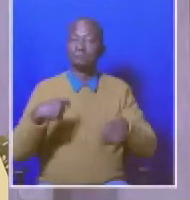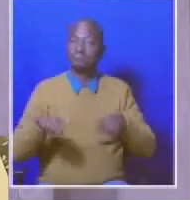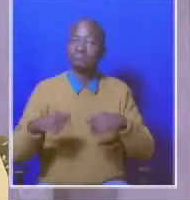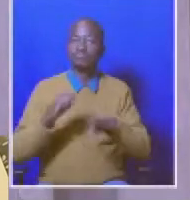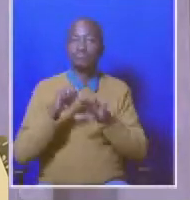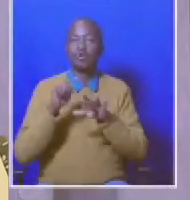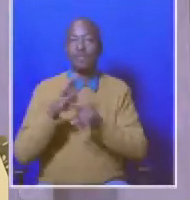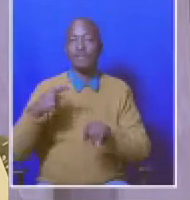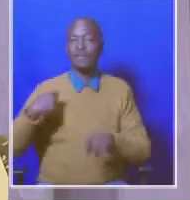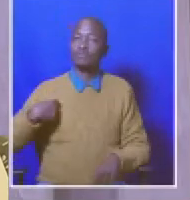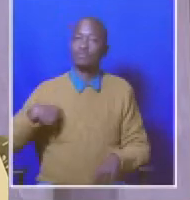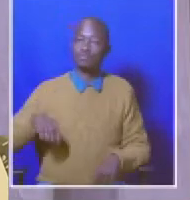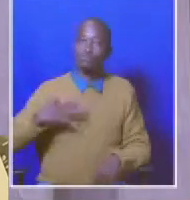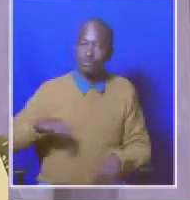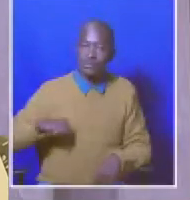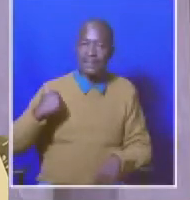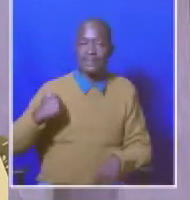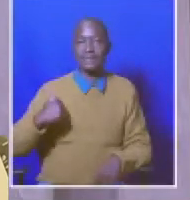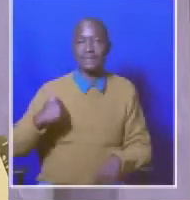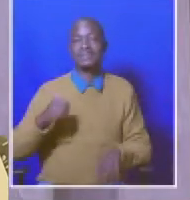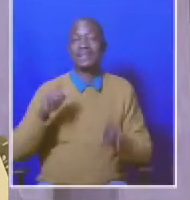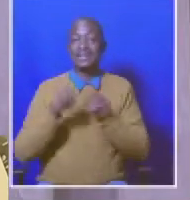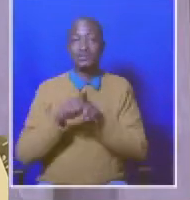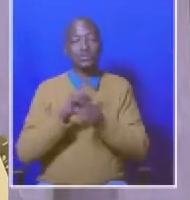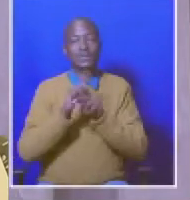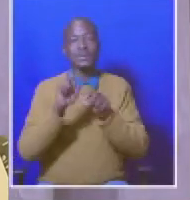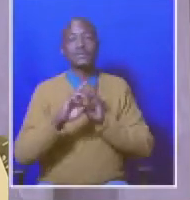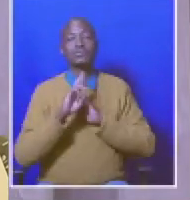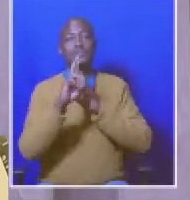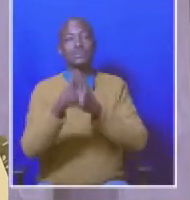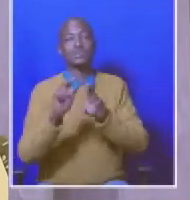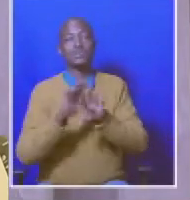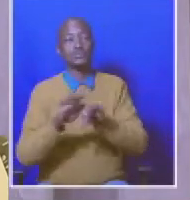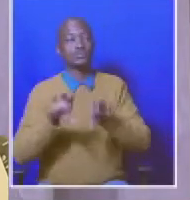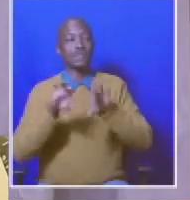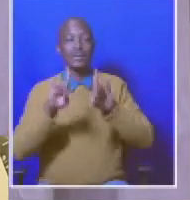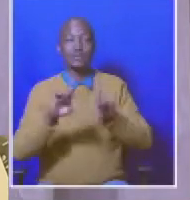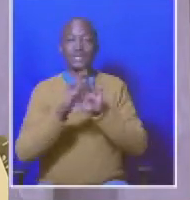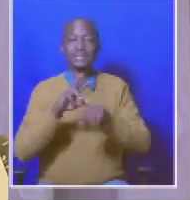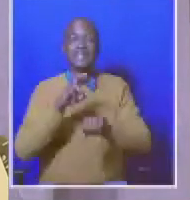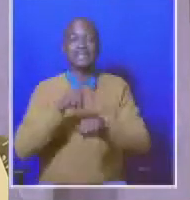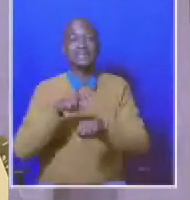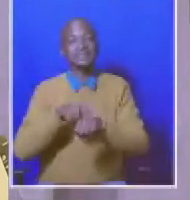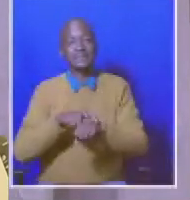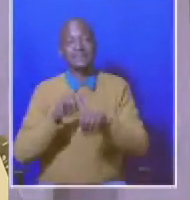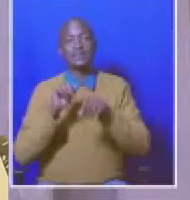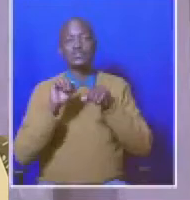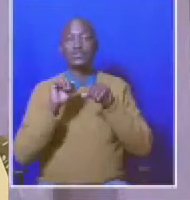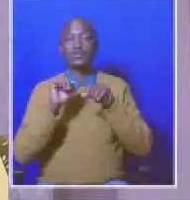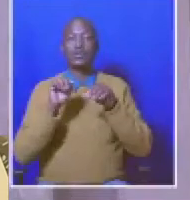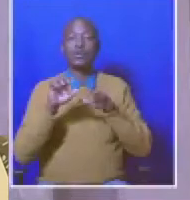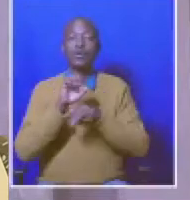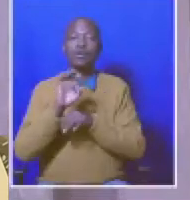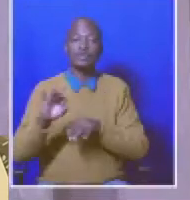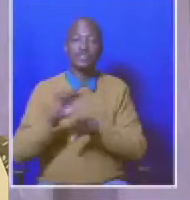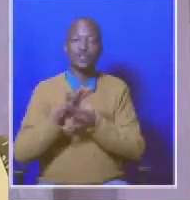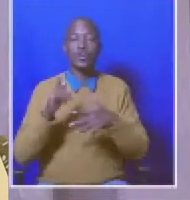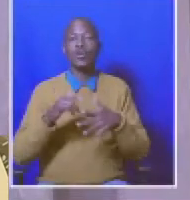viability of the municipality, as well as responding to the educational needs of youth in the